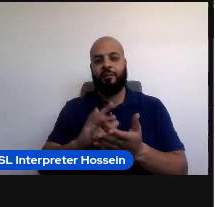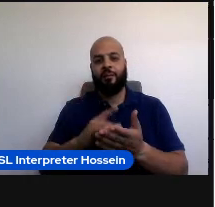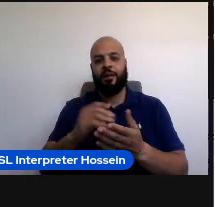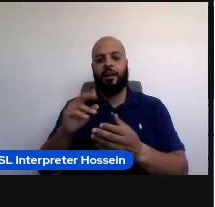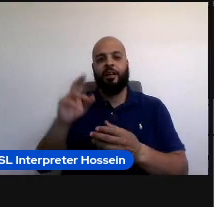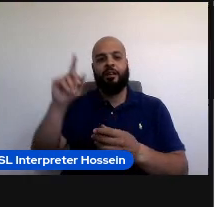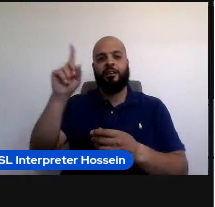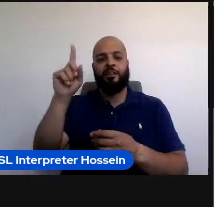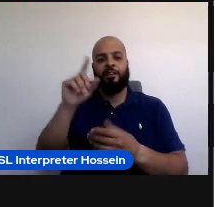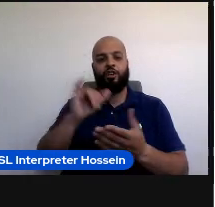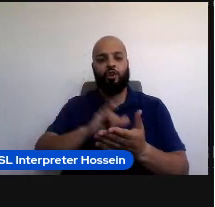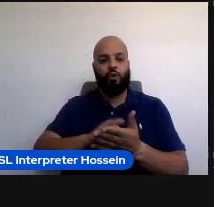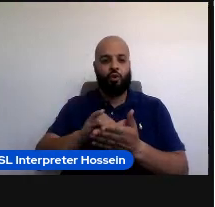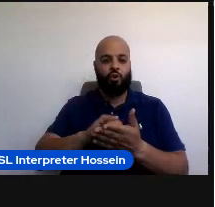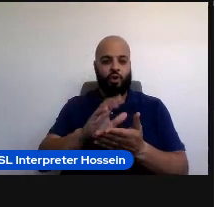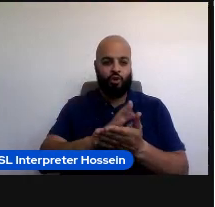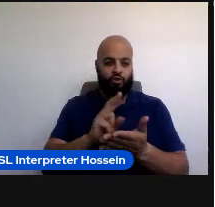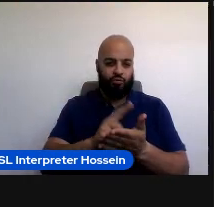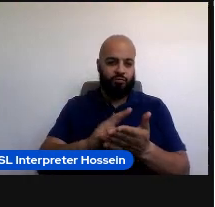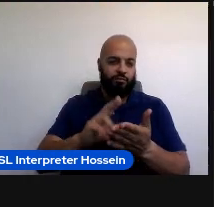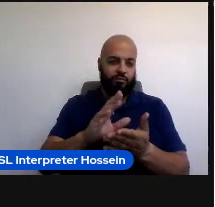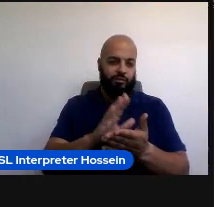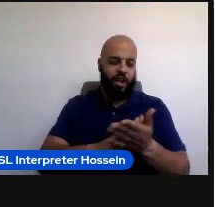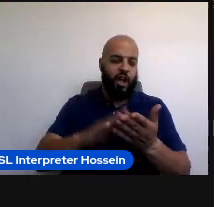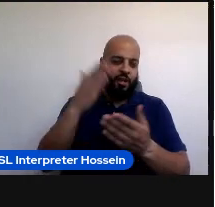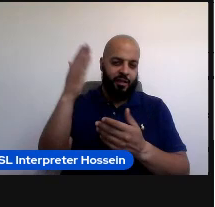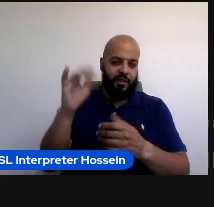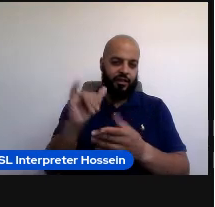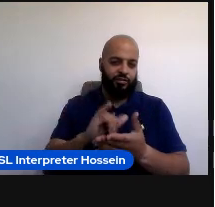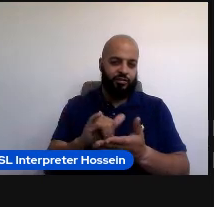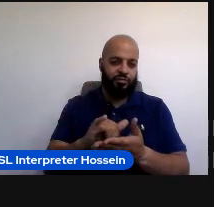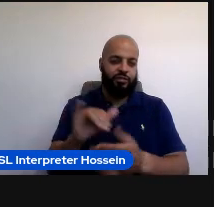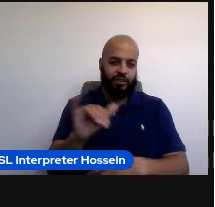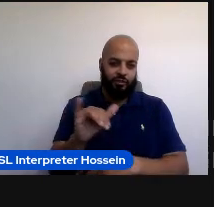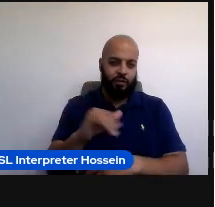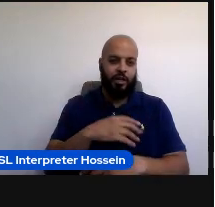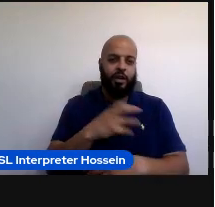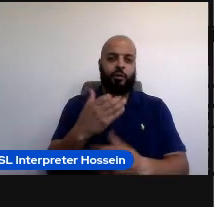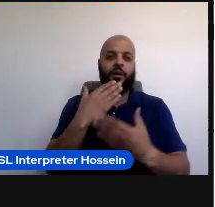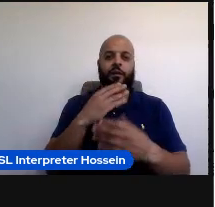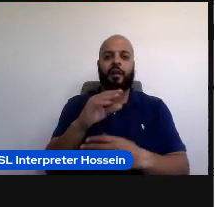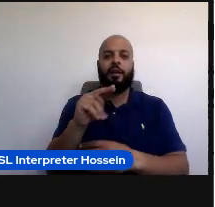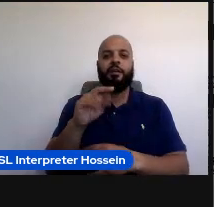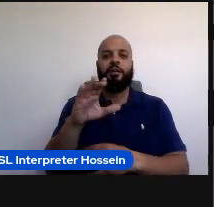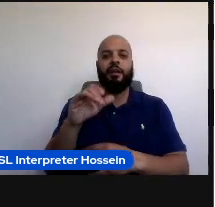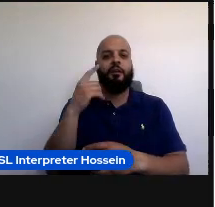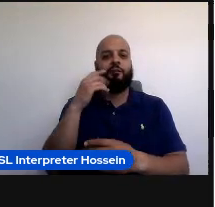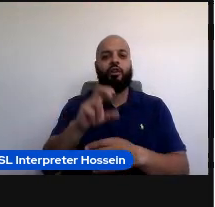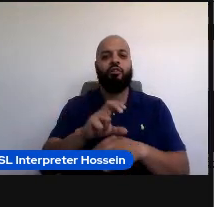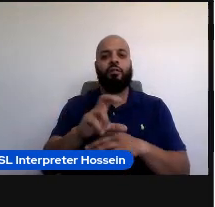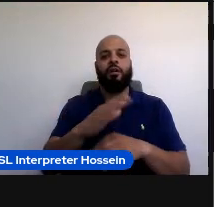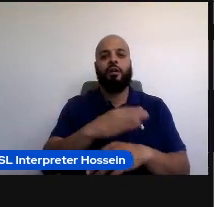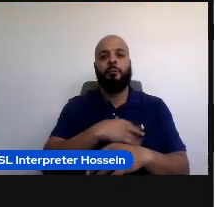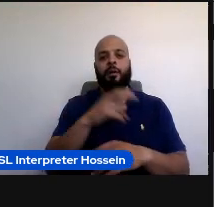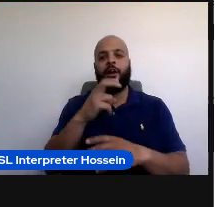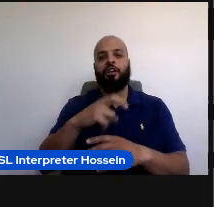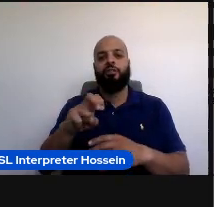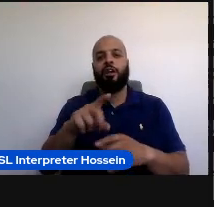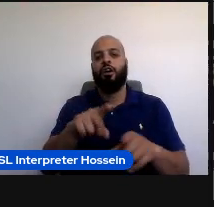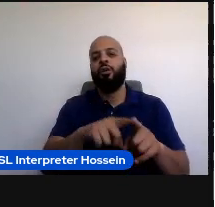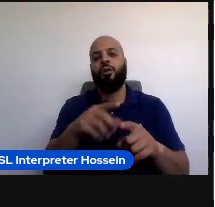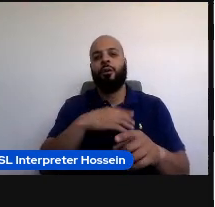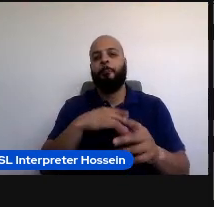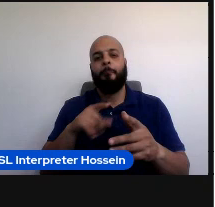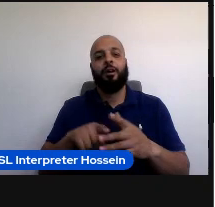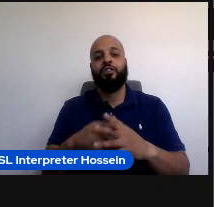Syracuse. I'd also like to thank NCI for funding my transition here, as well as my startup, which was instrumental